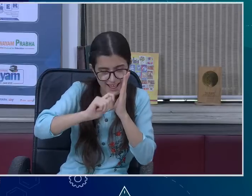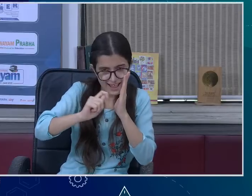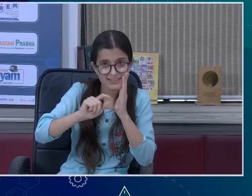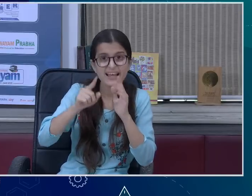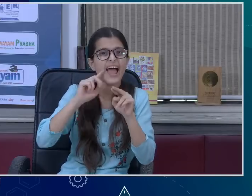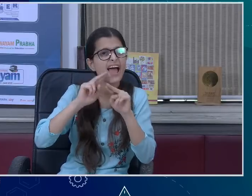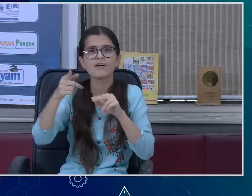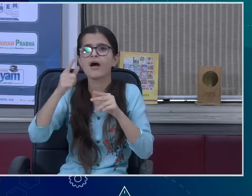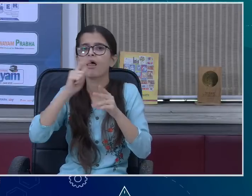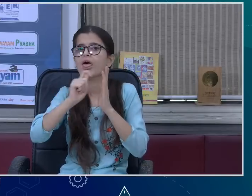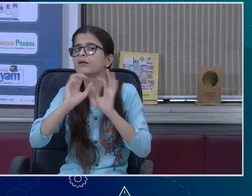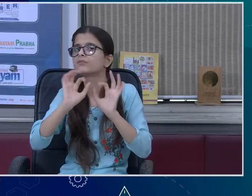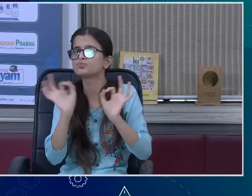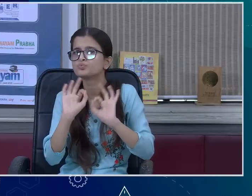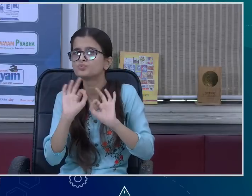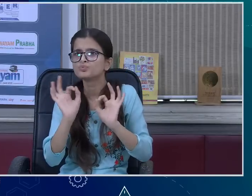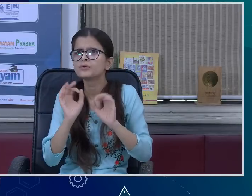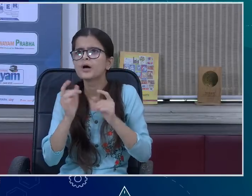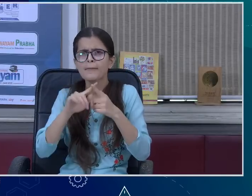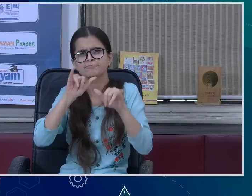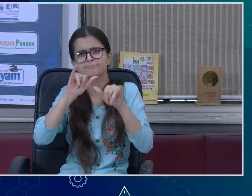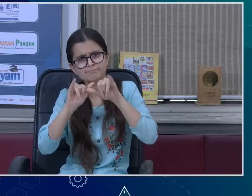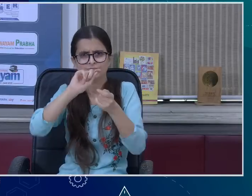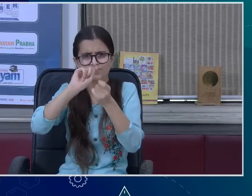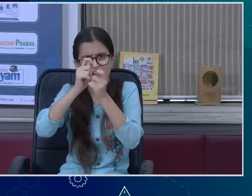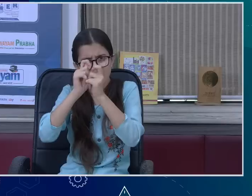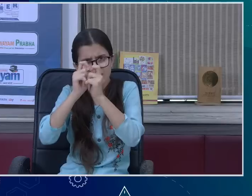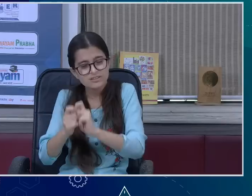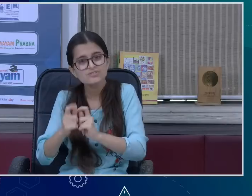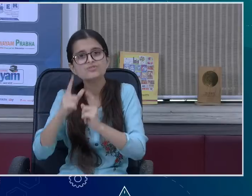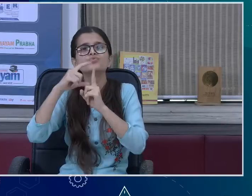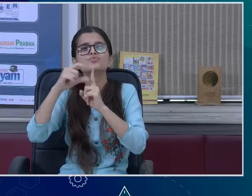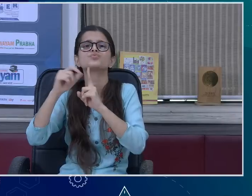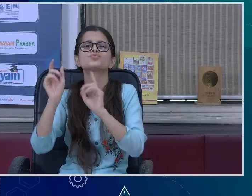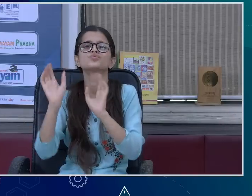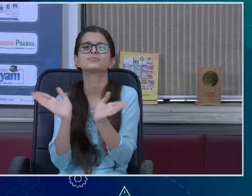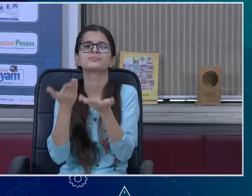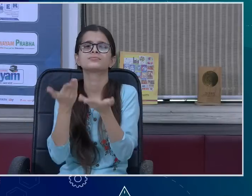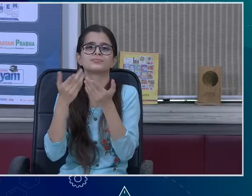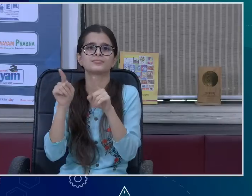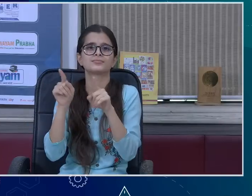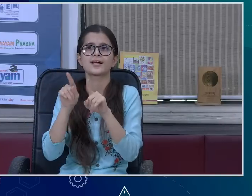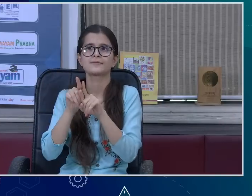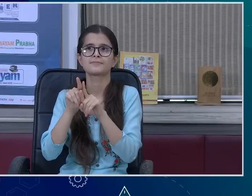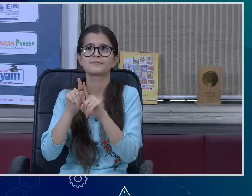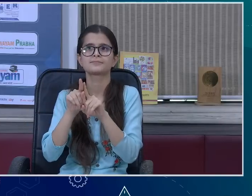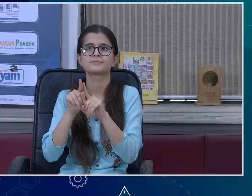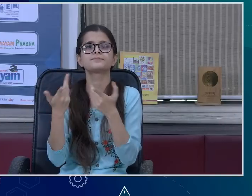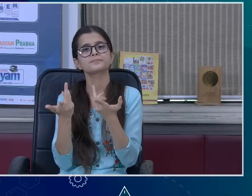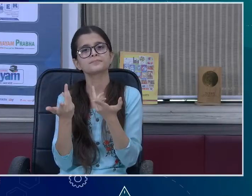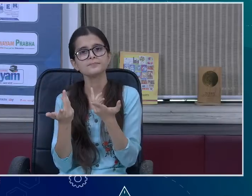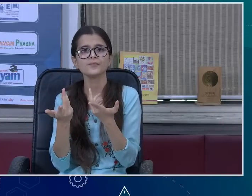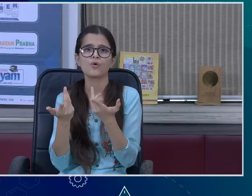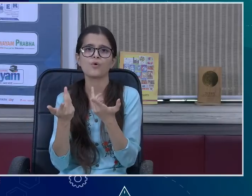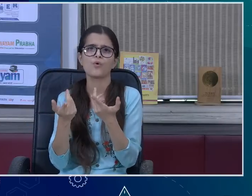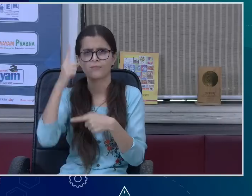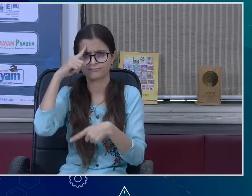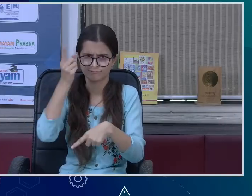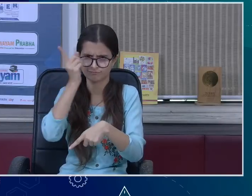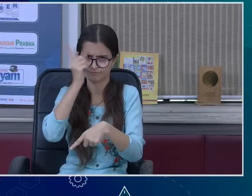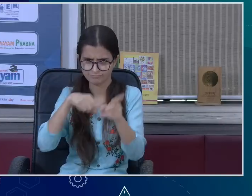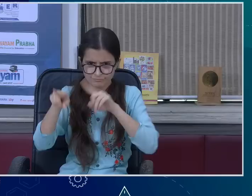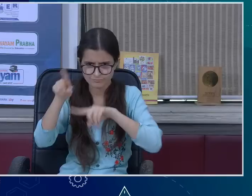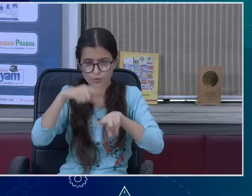able to write, so that should not define their reporting structure, or that should not define their analysis of their